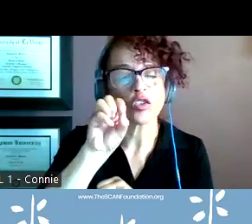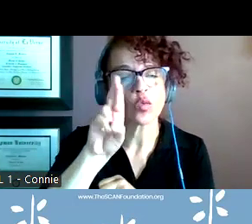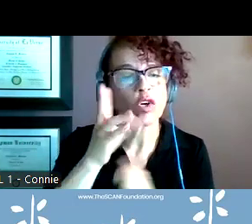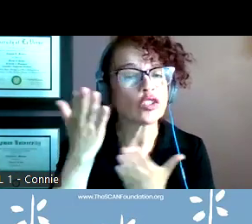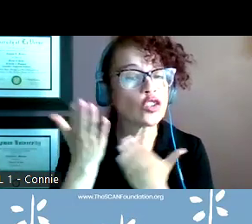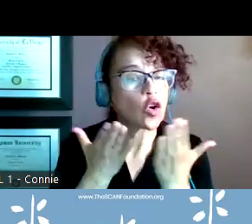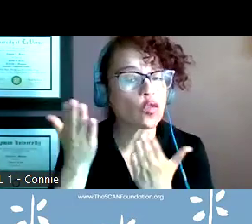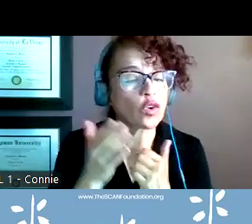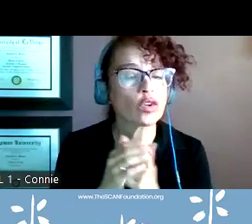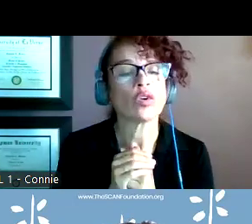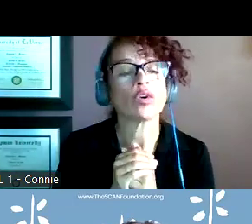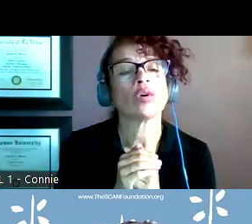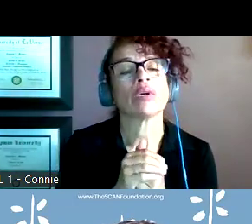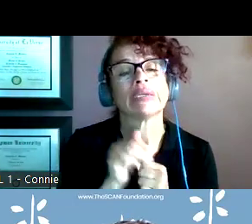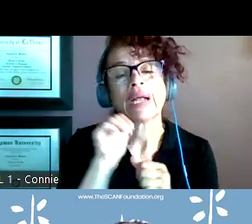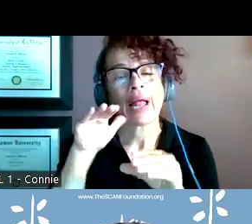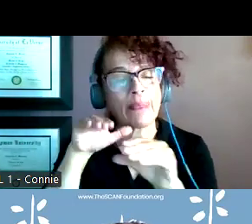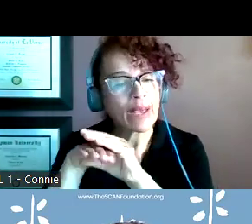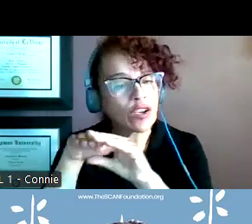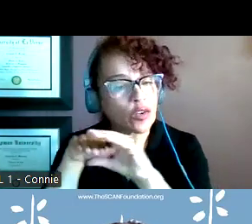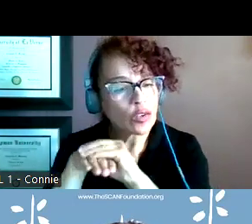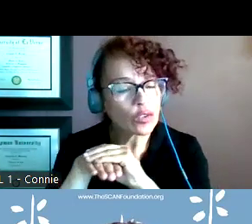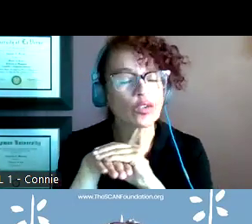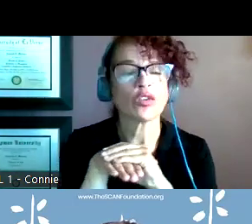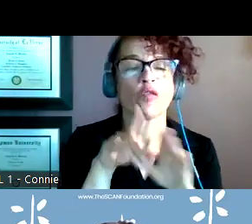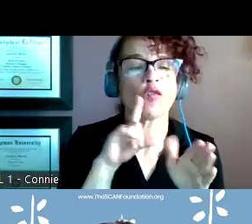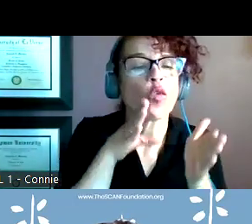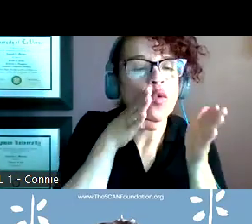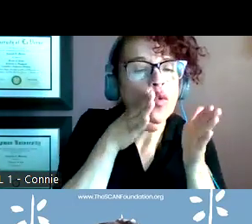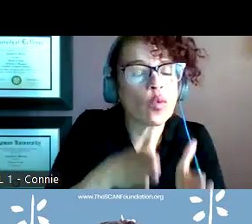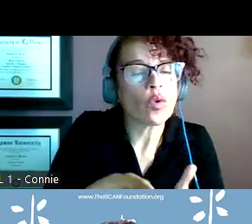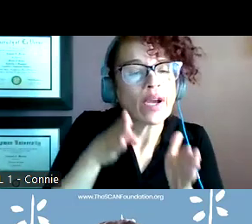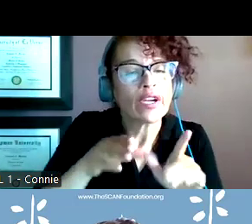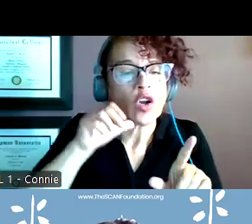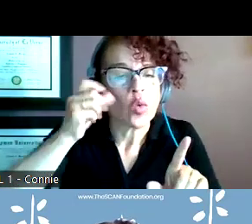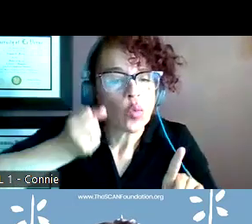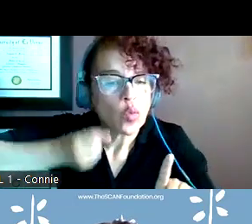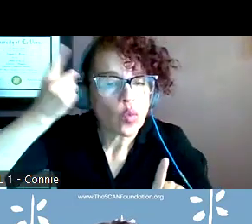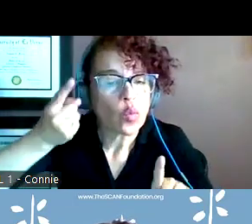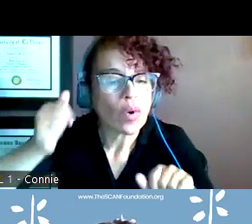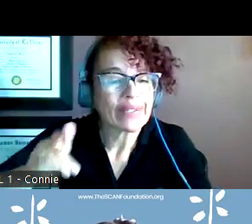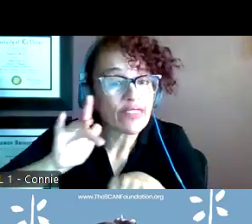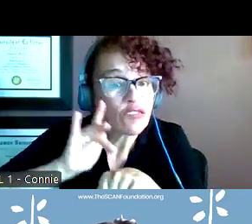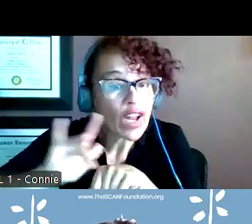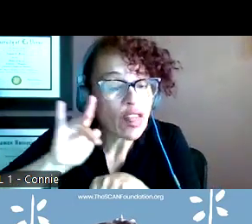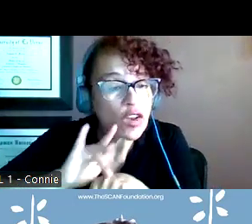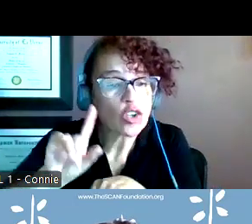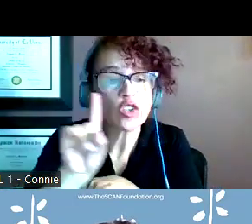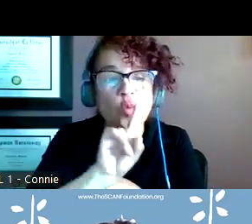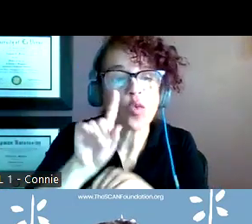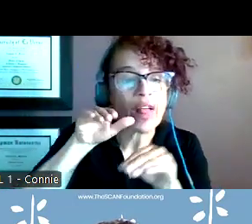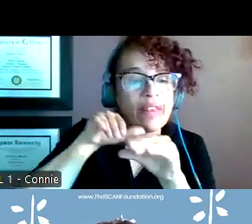services and how to access them. I think for individuals, it's about understanding what is available and where to